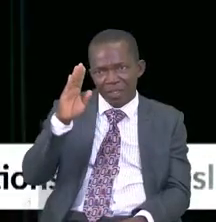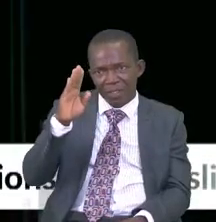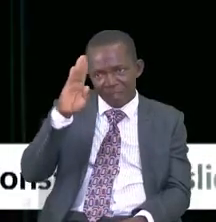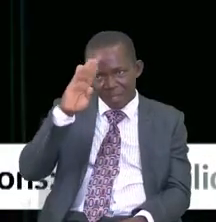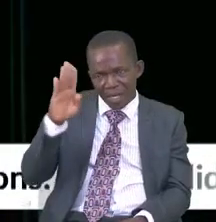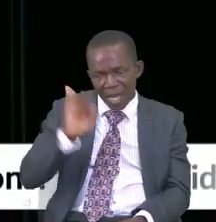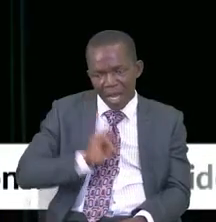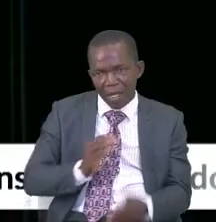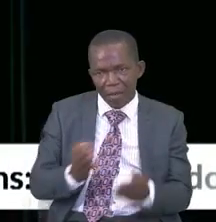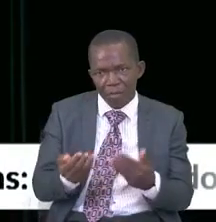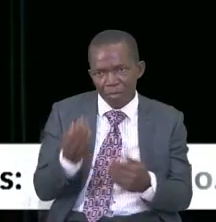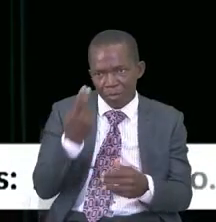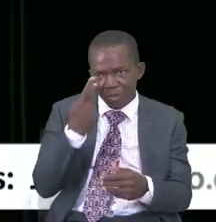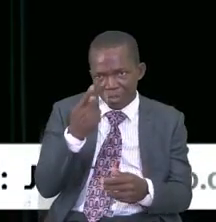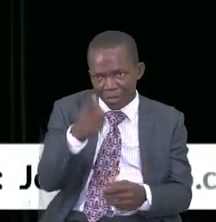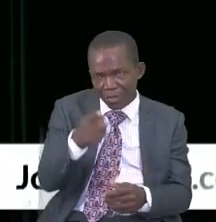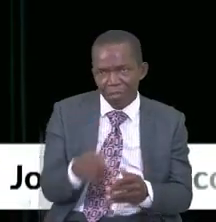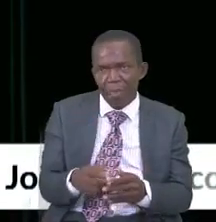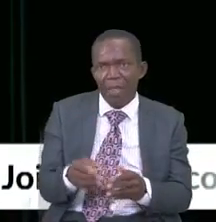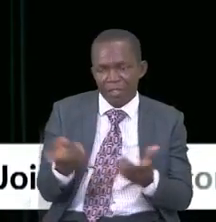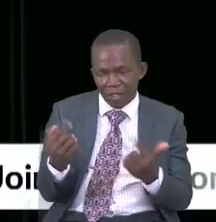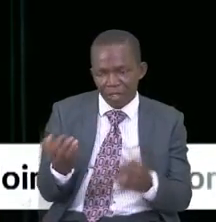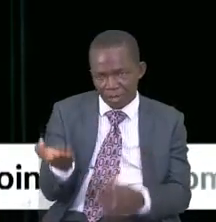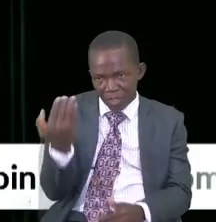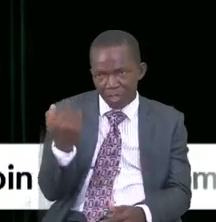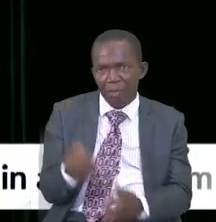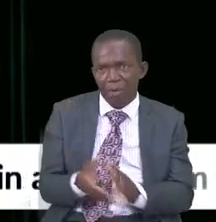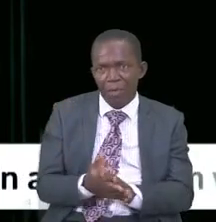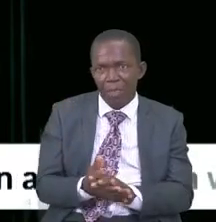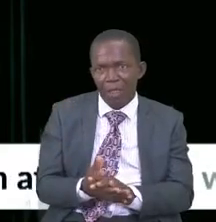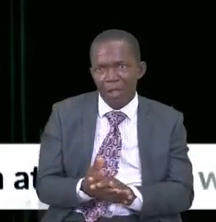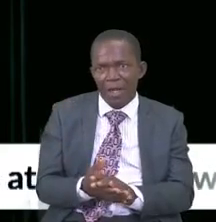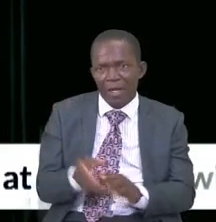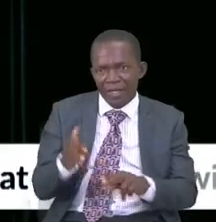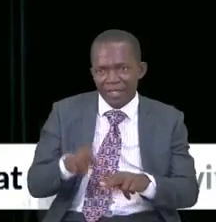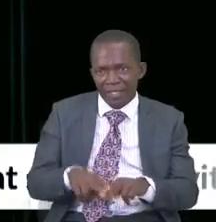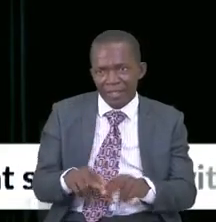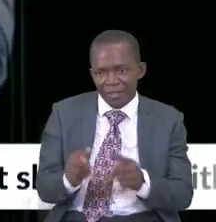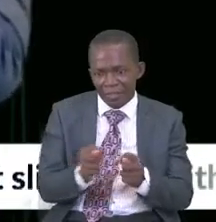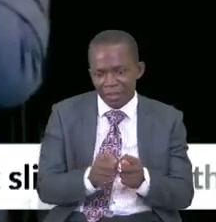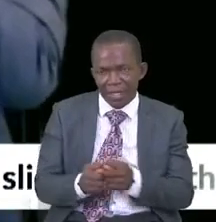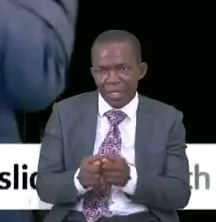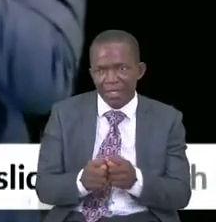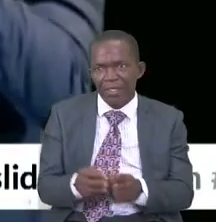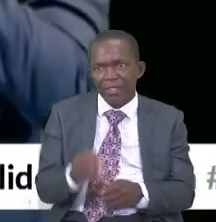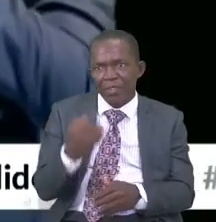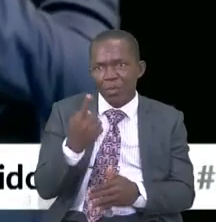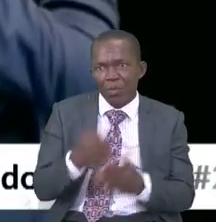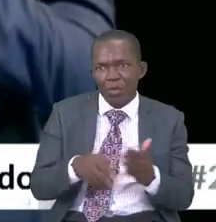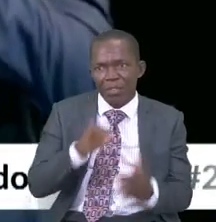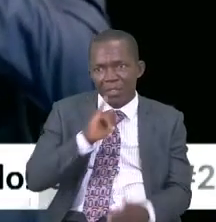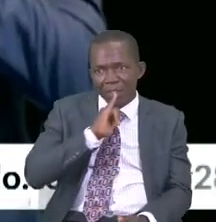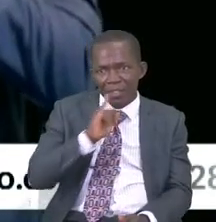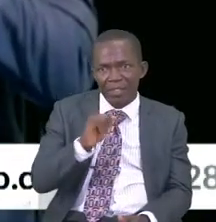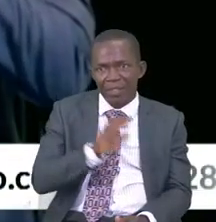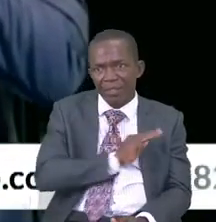the pastor said, sure, come on up. All right, and they sat down somewhere, and he said, what's the mission of this